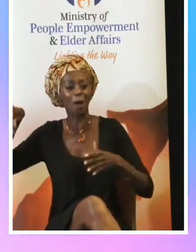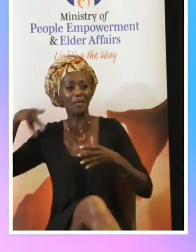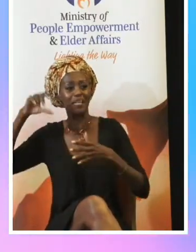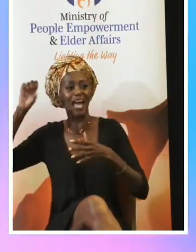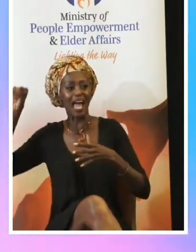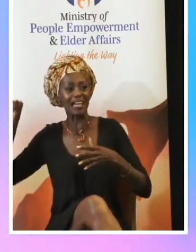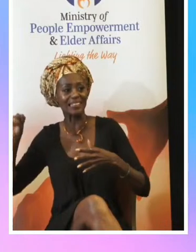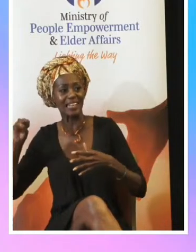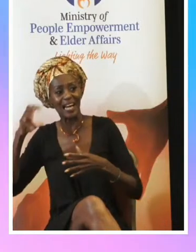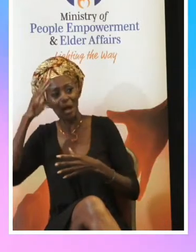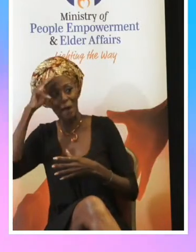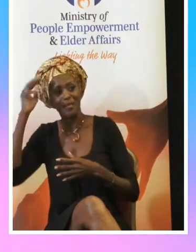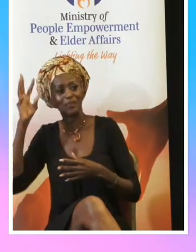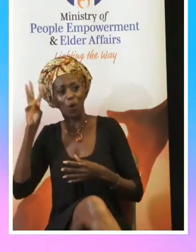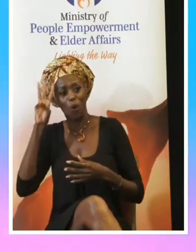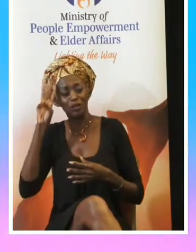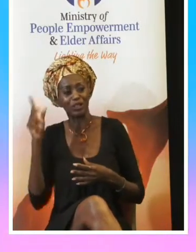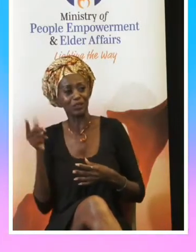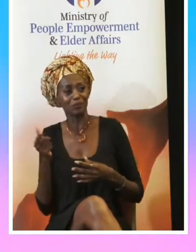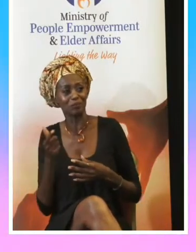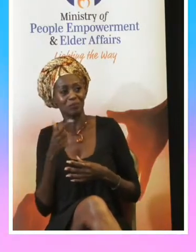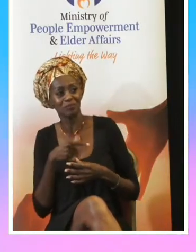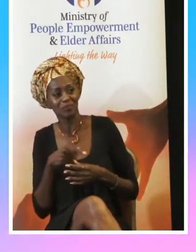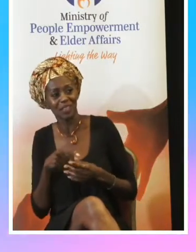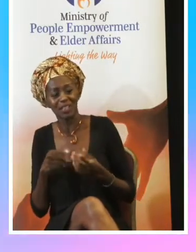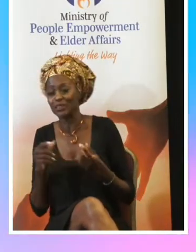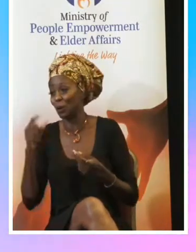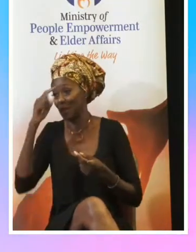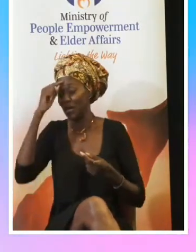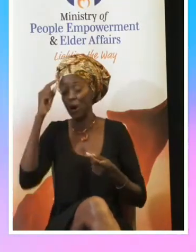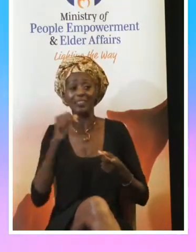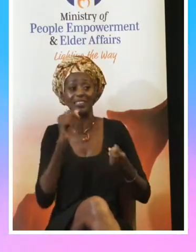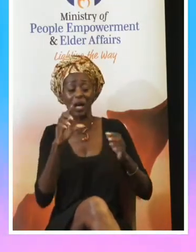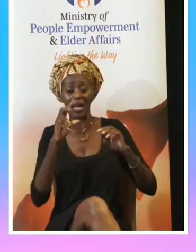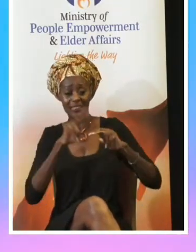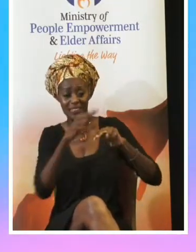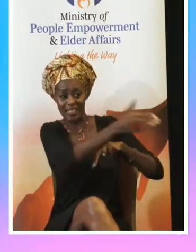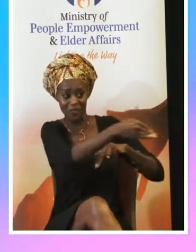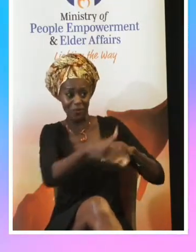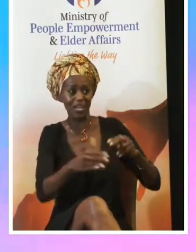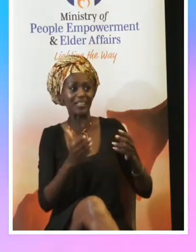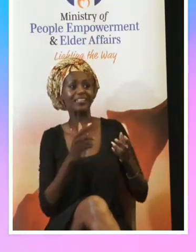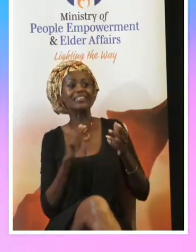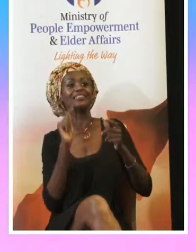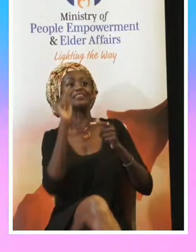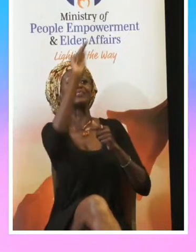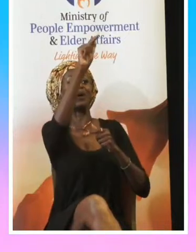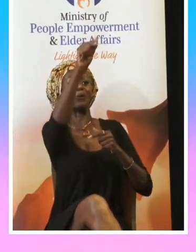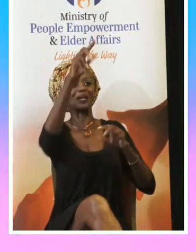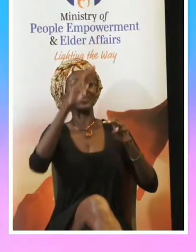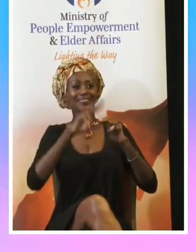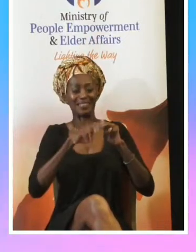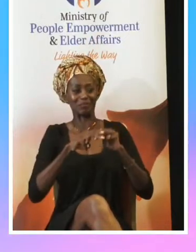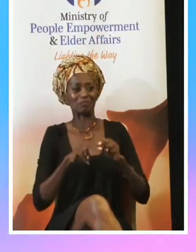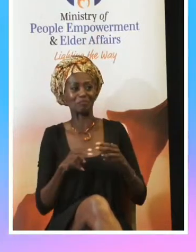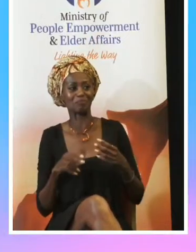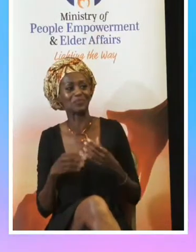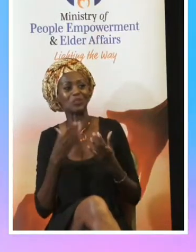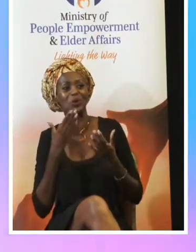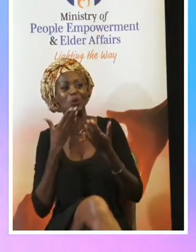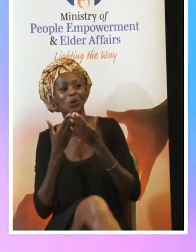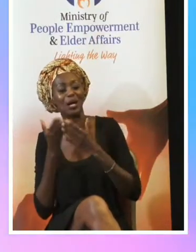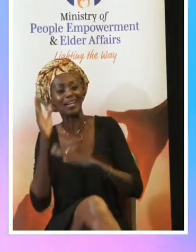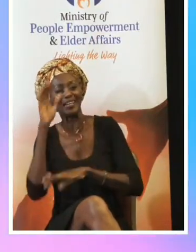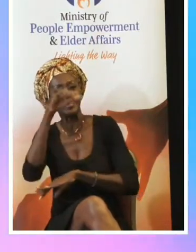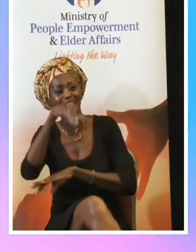Wilcher. He's here. So don't say because he's not up front, he's not here. He's here. Thank you. Good evening, Ms.